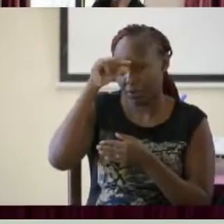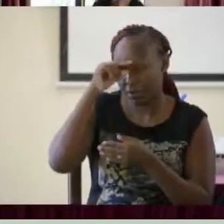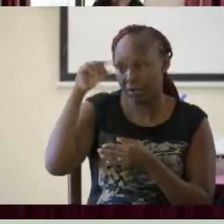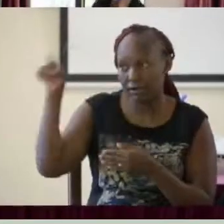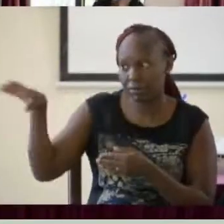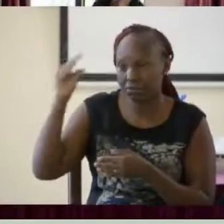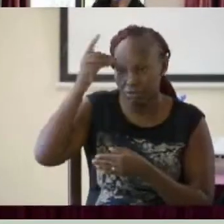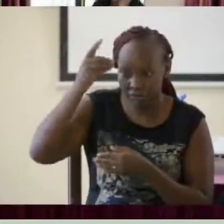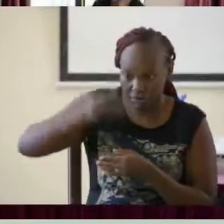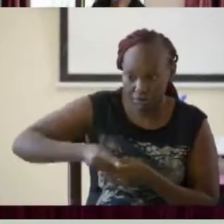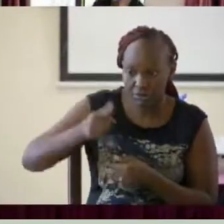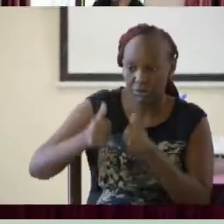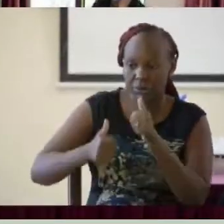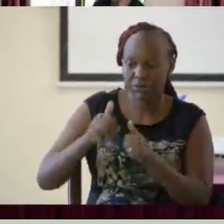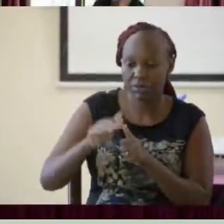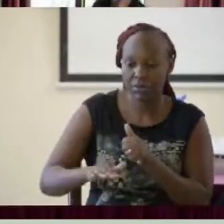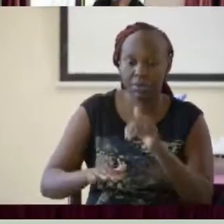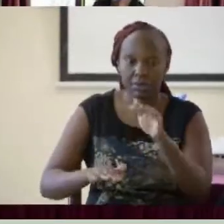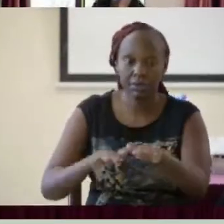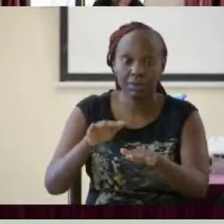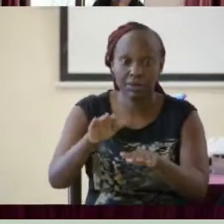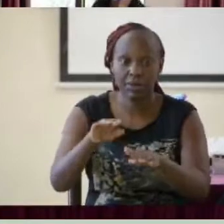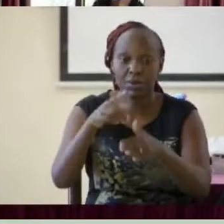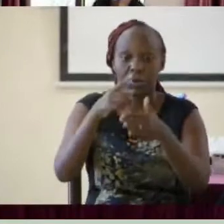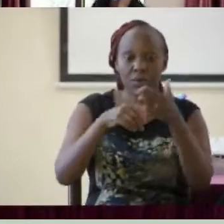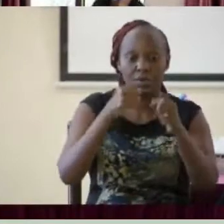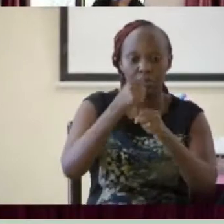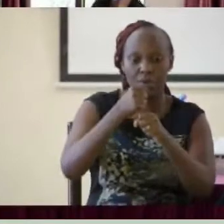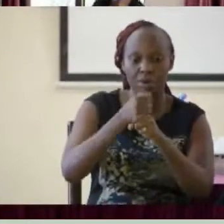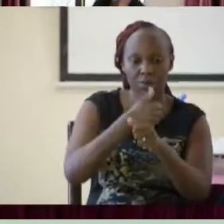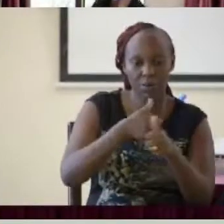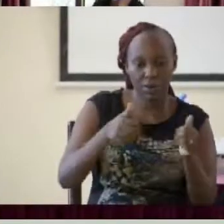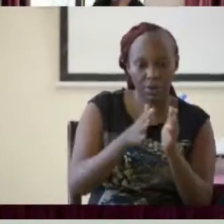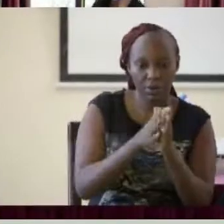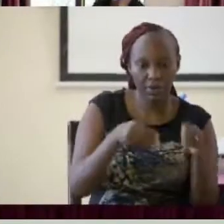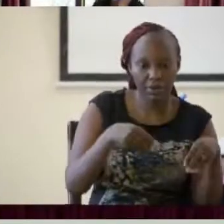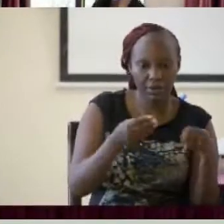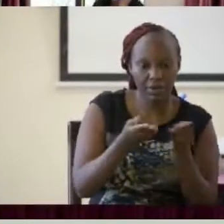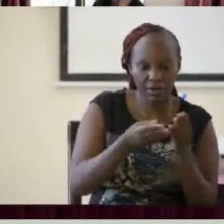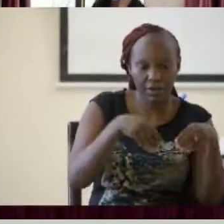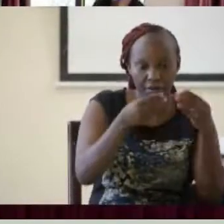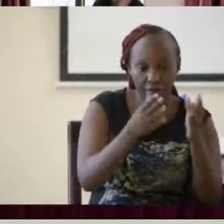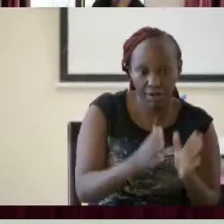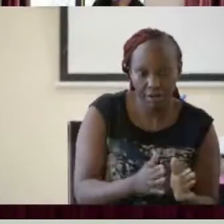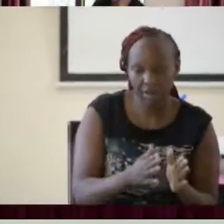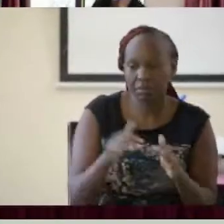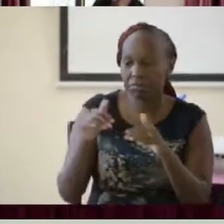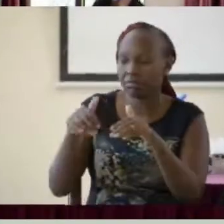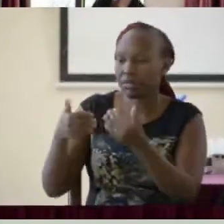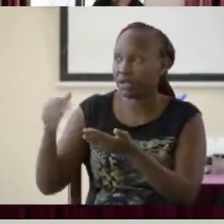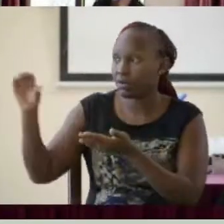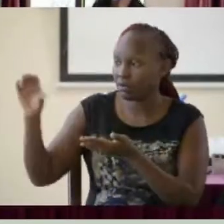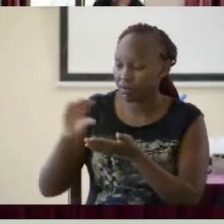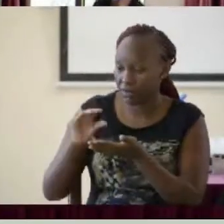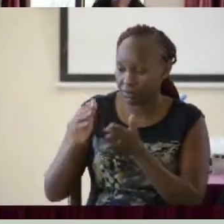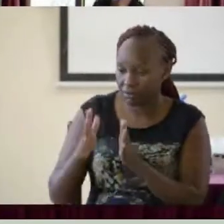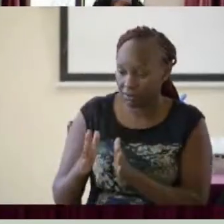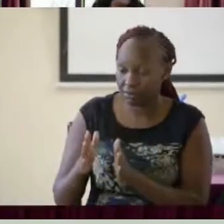decisions on what steps, what worked well with the service providers, how the funders